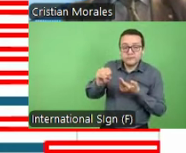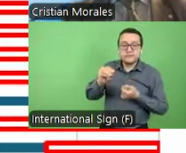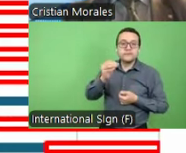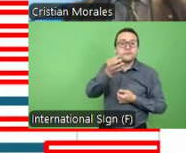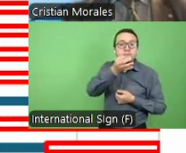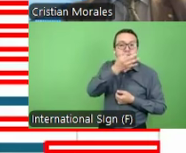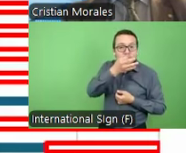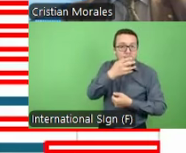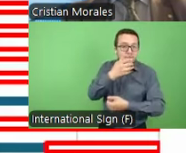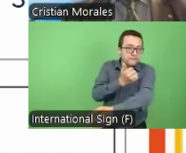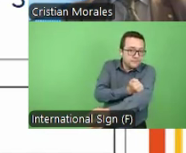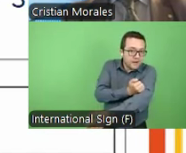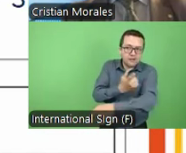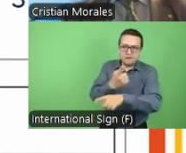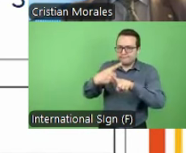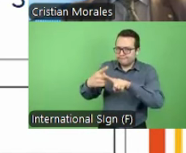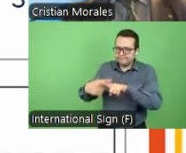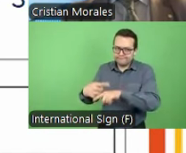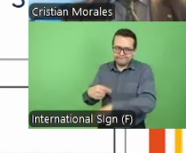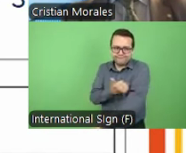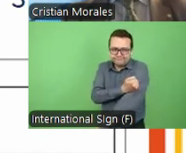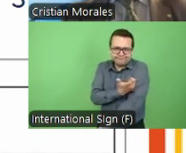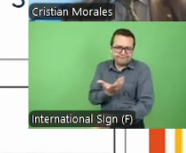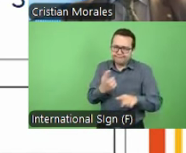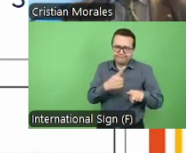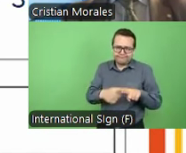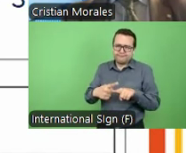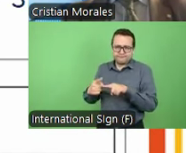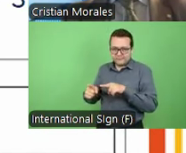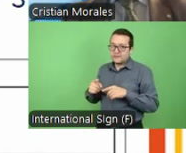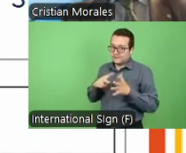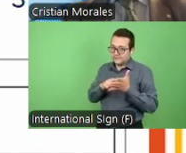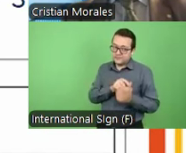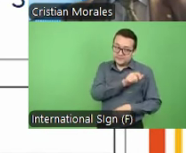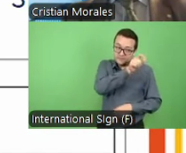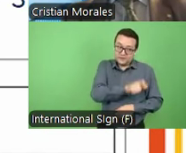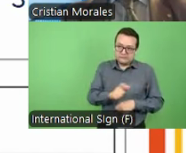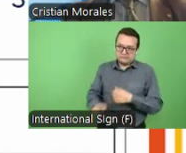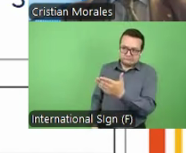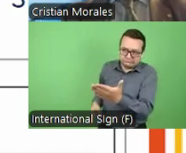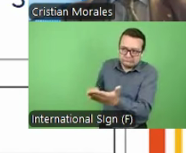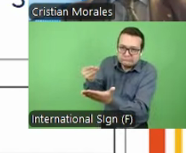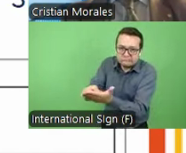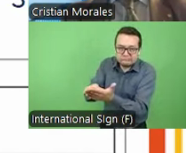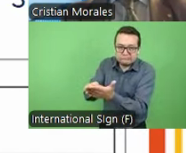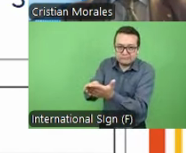muy medication markets, that importante have a sobre el very gasto de bolsillo. large impact in Incluso reference to cuando this. me refería Even when previamente I made al reference to gasto specifically talking catastrófico,